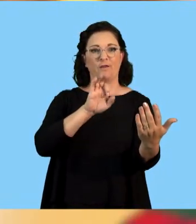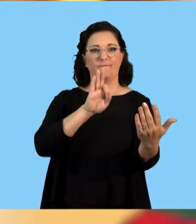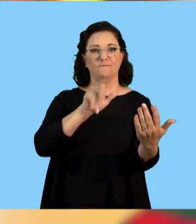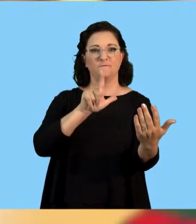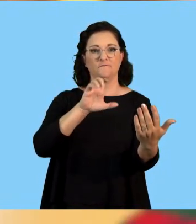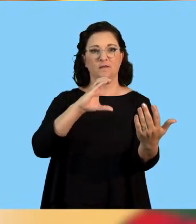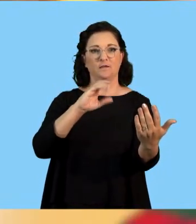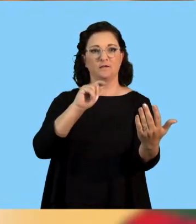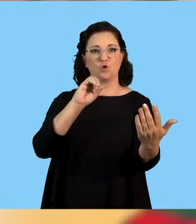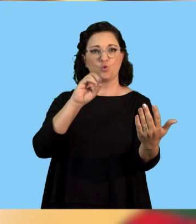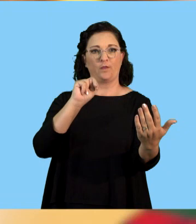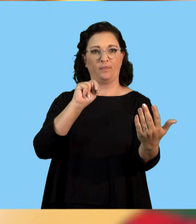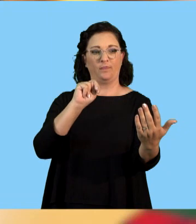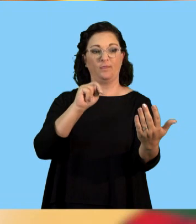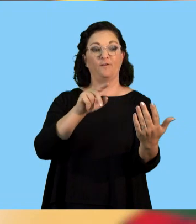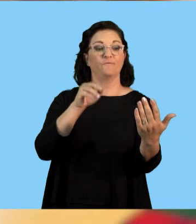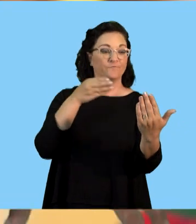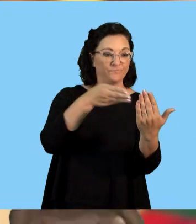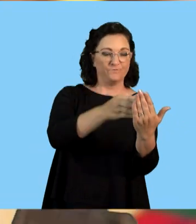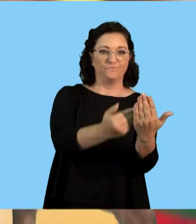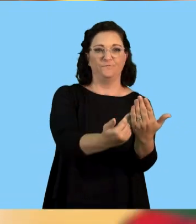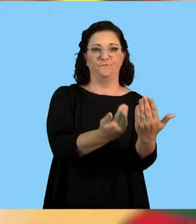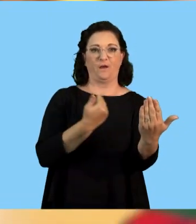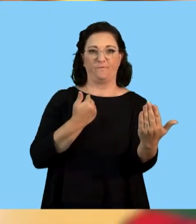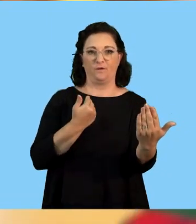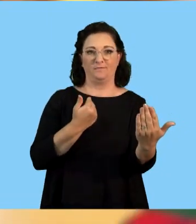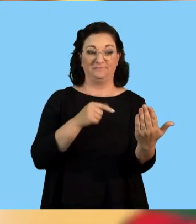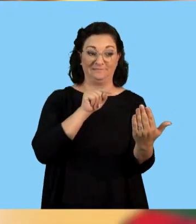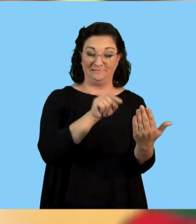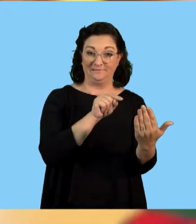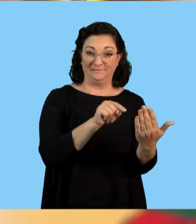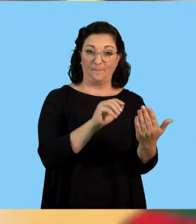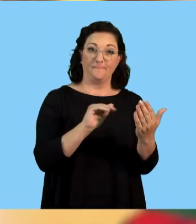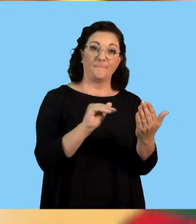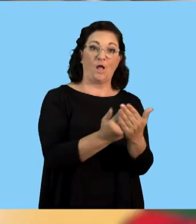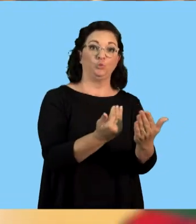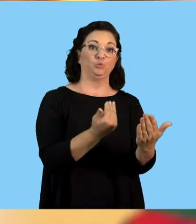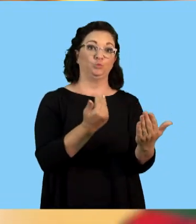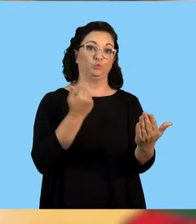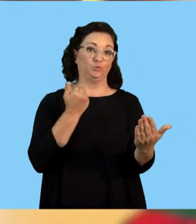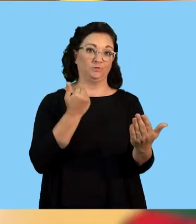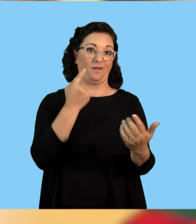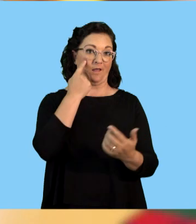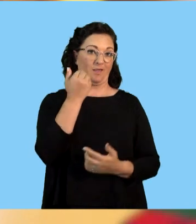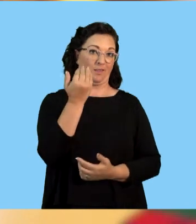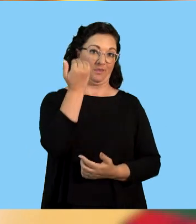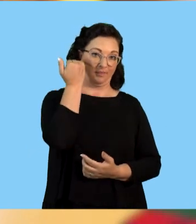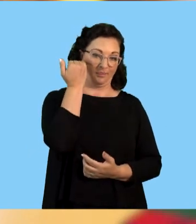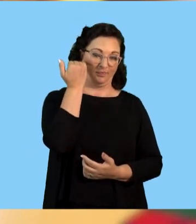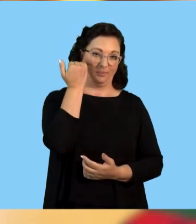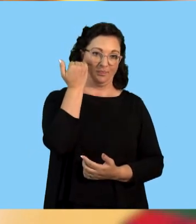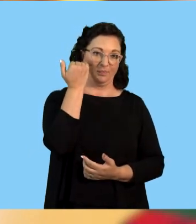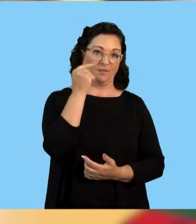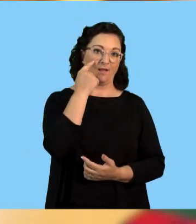a reflection. That bouncing back of light from an object is a reflection. And when that light bounces off the object, it goes into